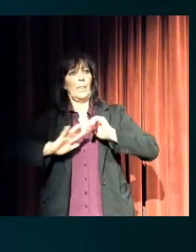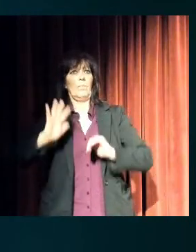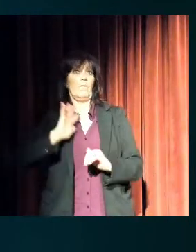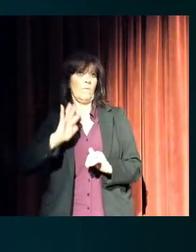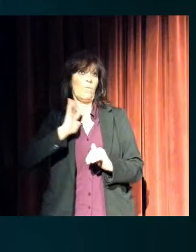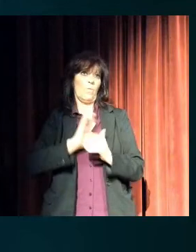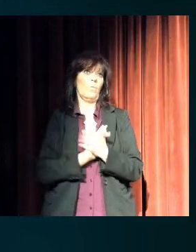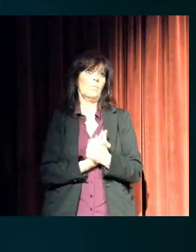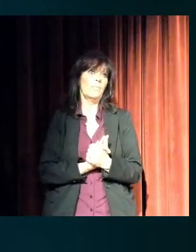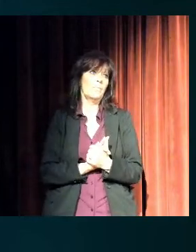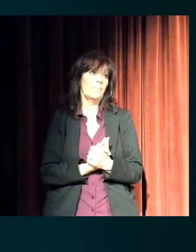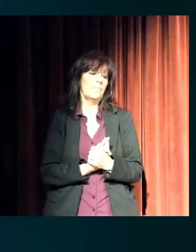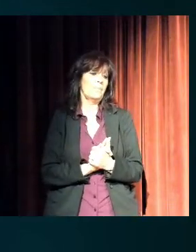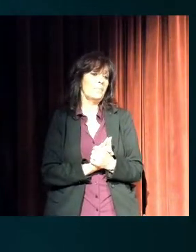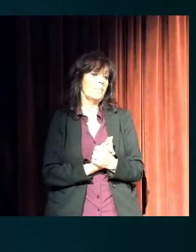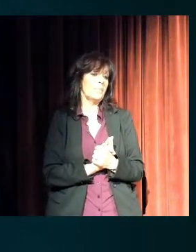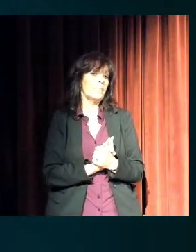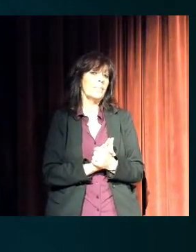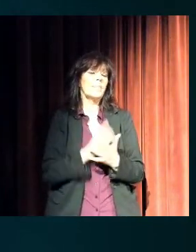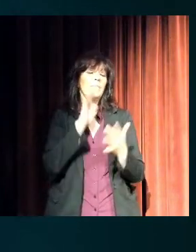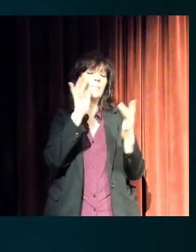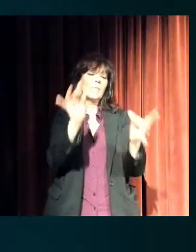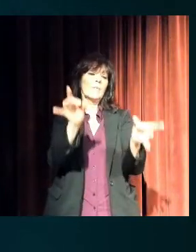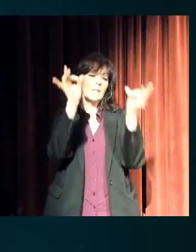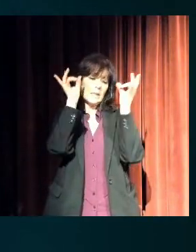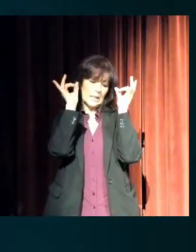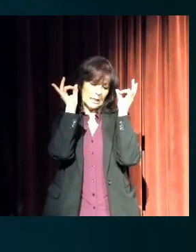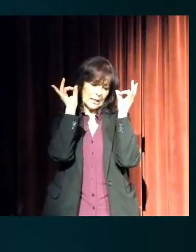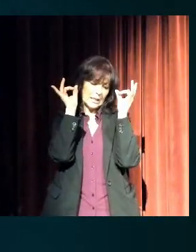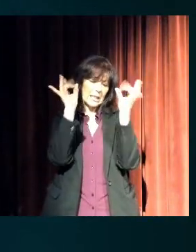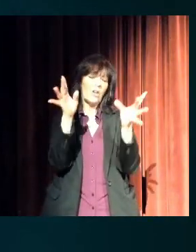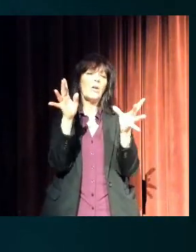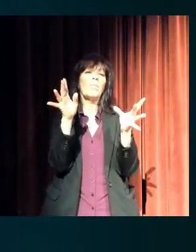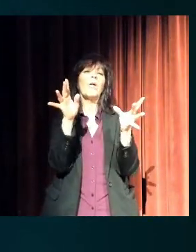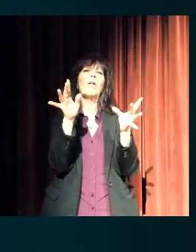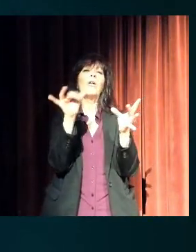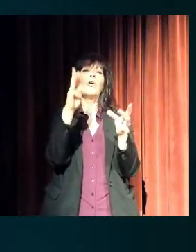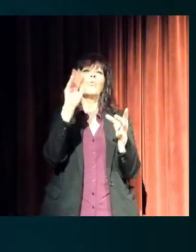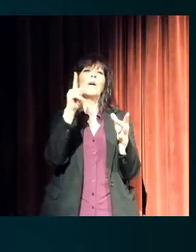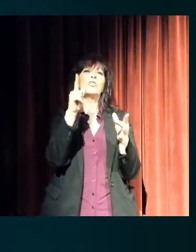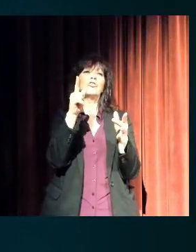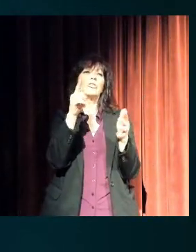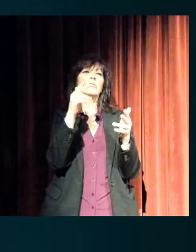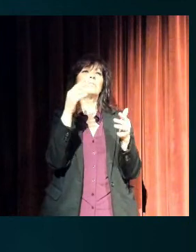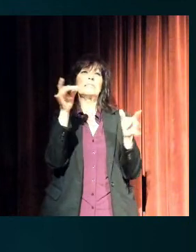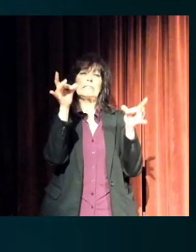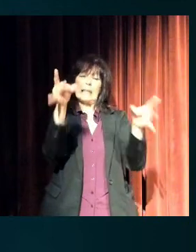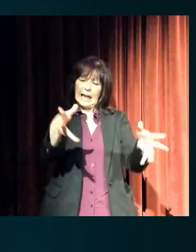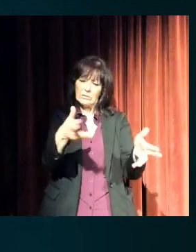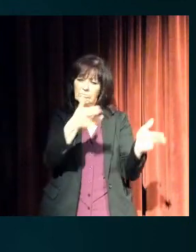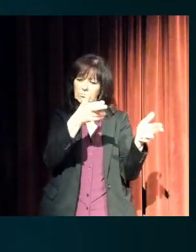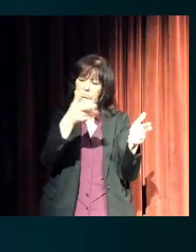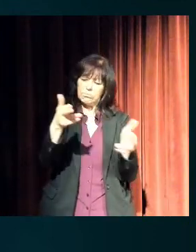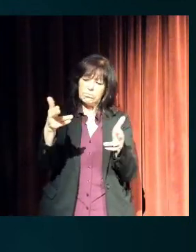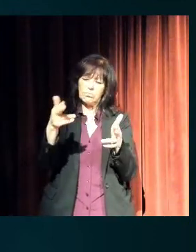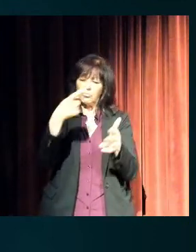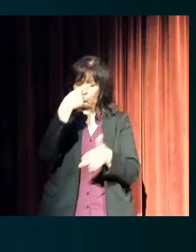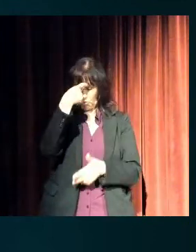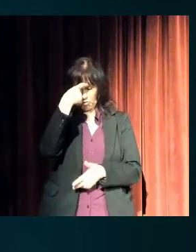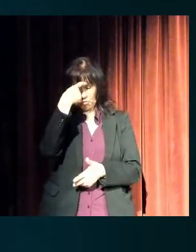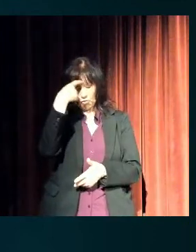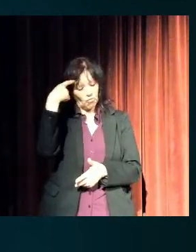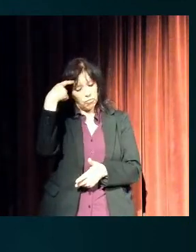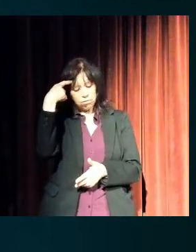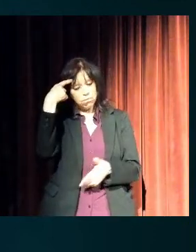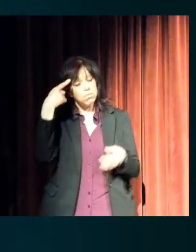before. A terrible act of racial hatred took 10 lives from us on May 14th, leaving trauma and heartache